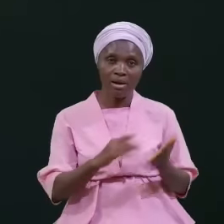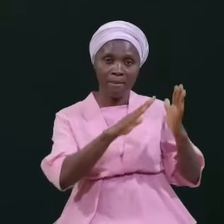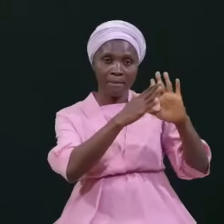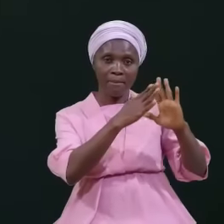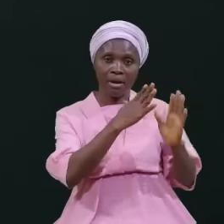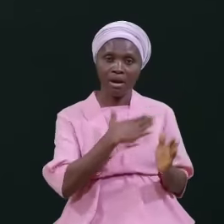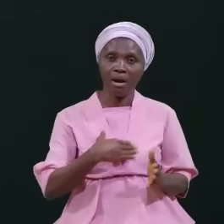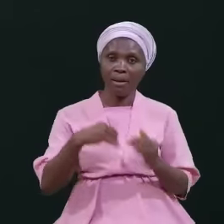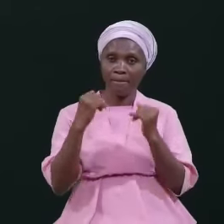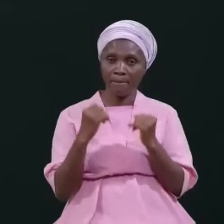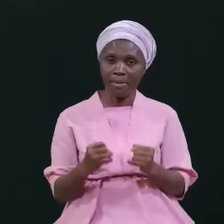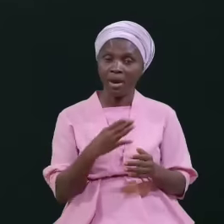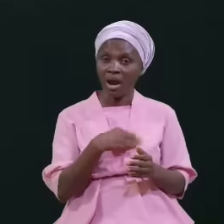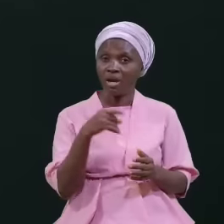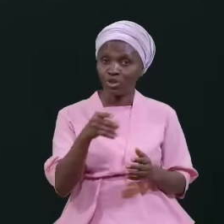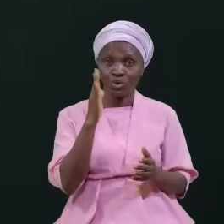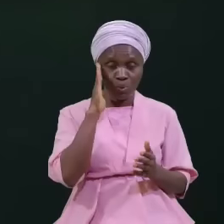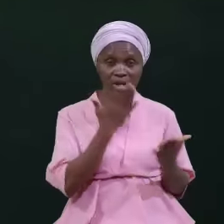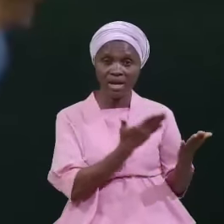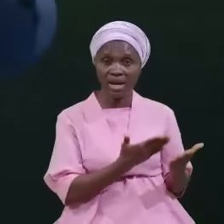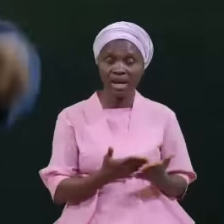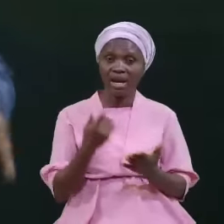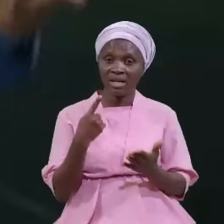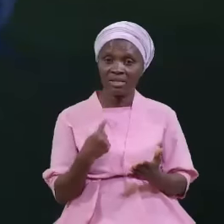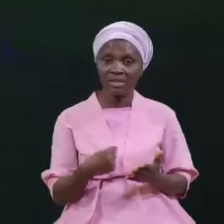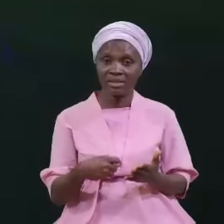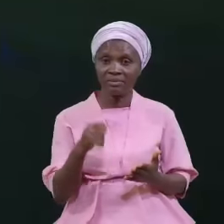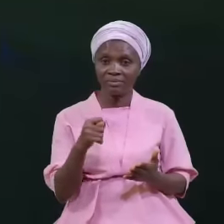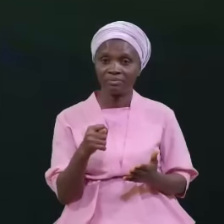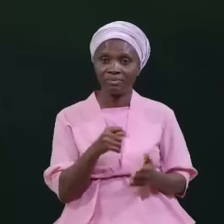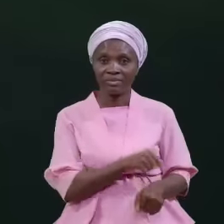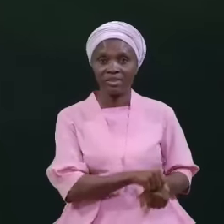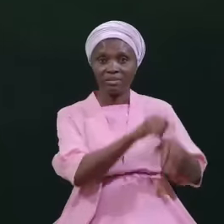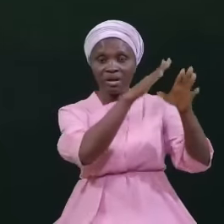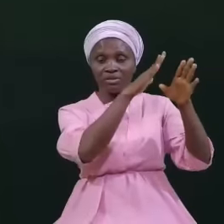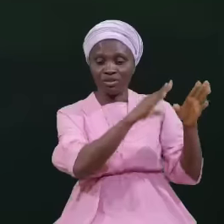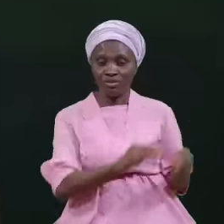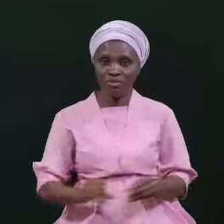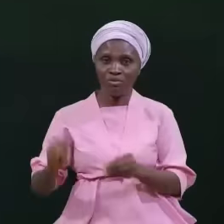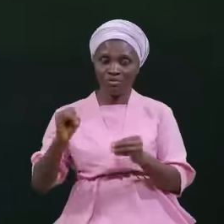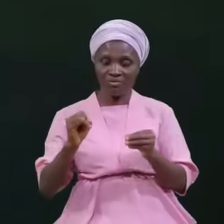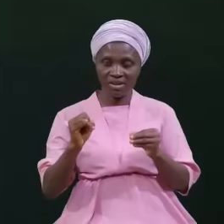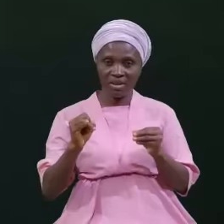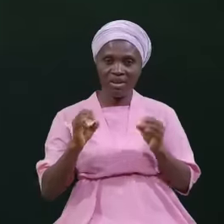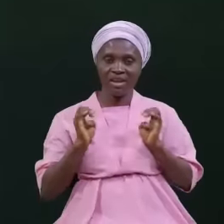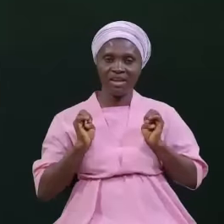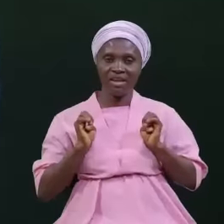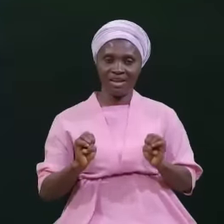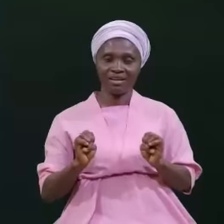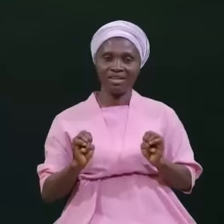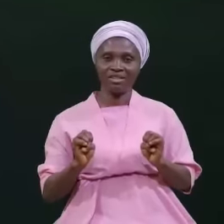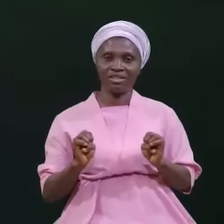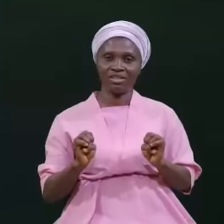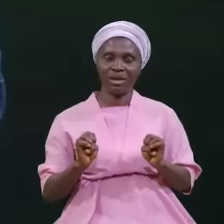will carry the mountain moving energy of the Lord with you as you